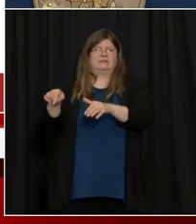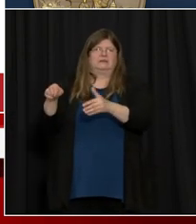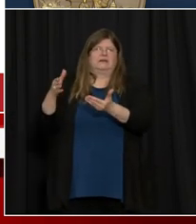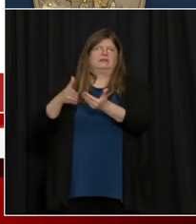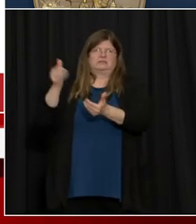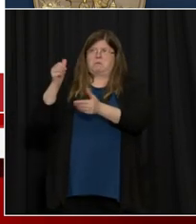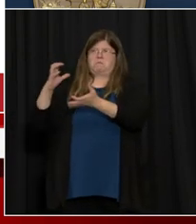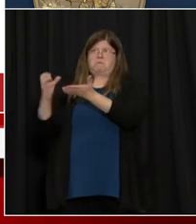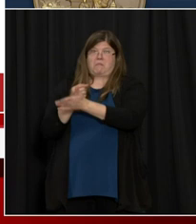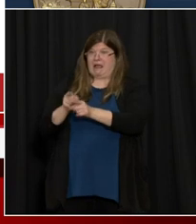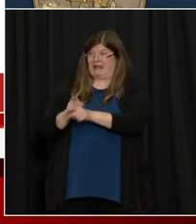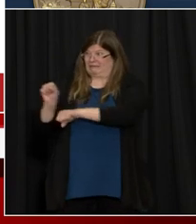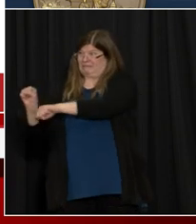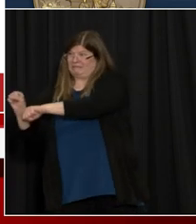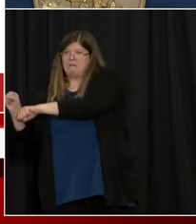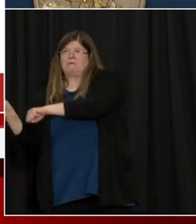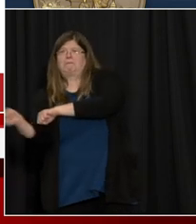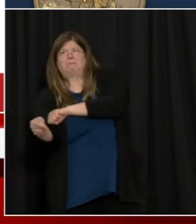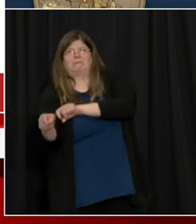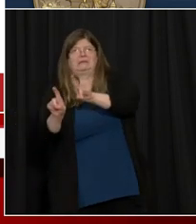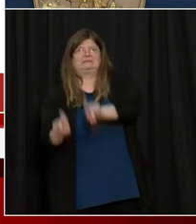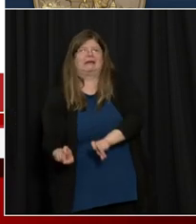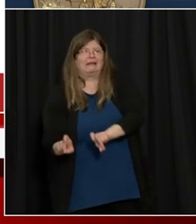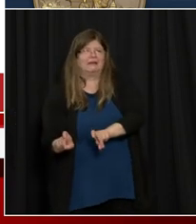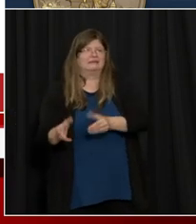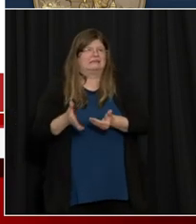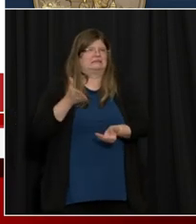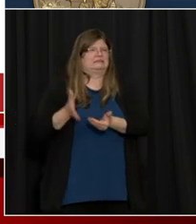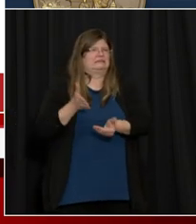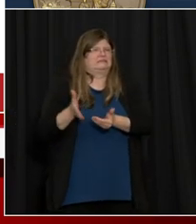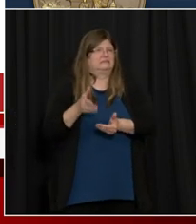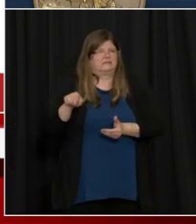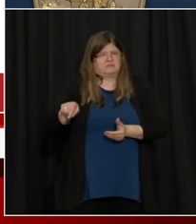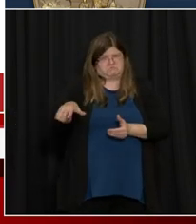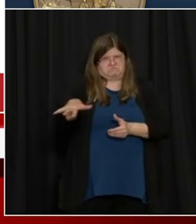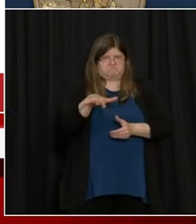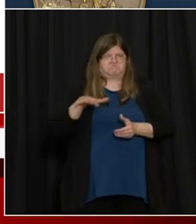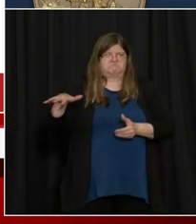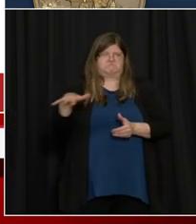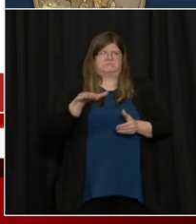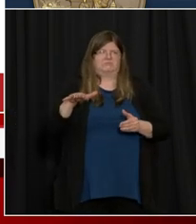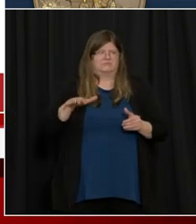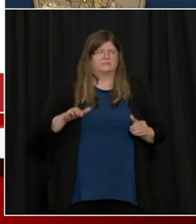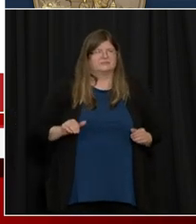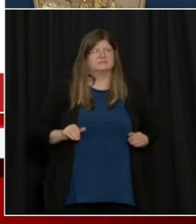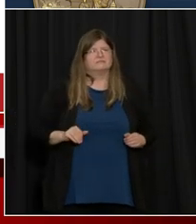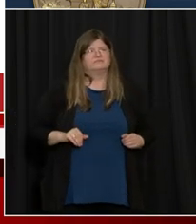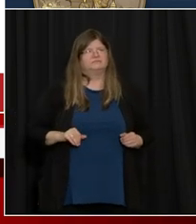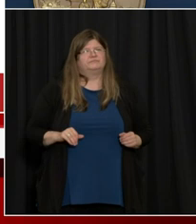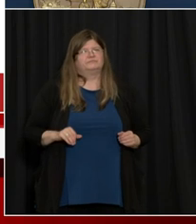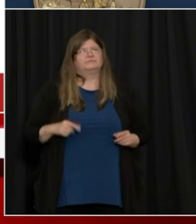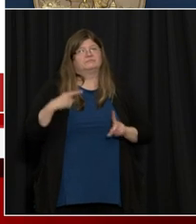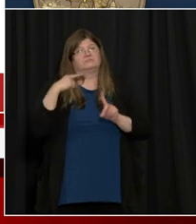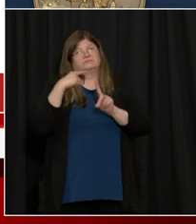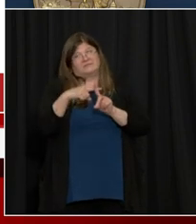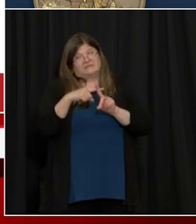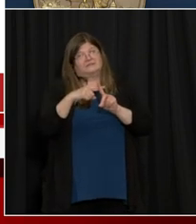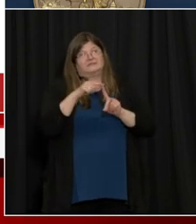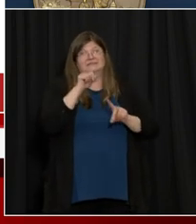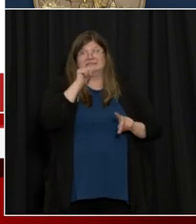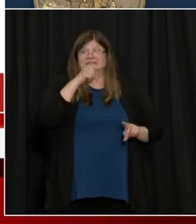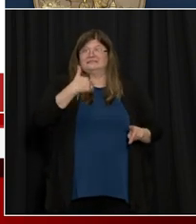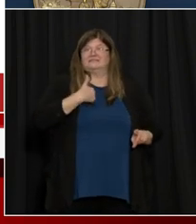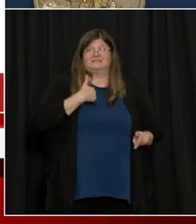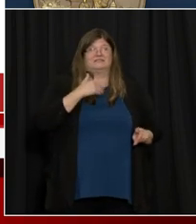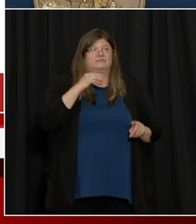testing. And so that is just another opportunity to do that. In addition, I don't think we have the map of all testing sites. In addition to